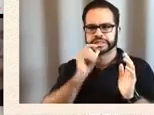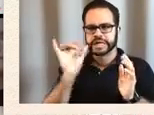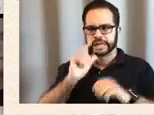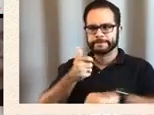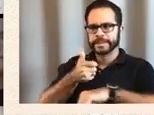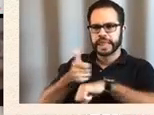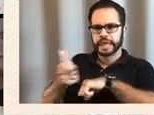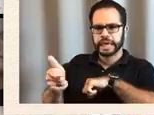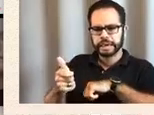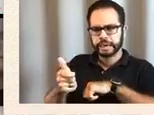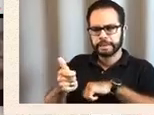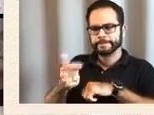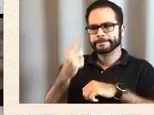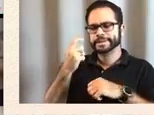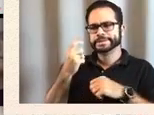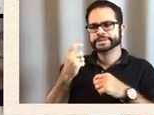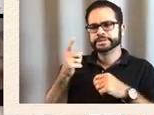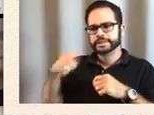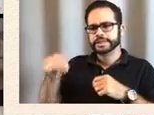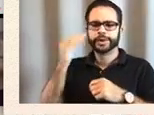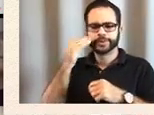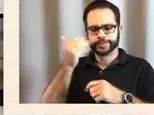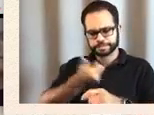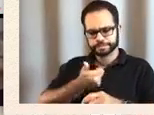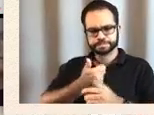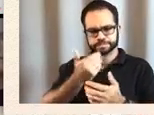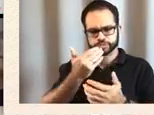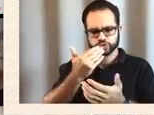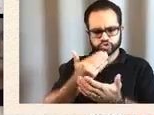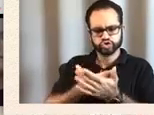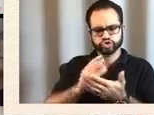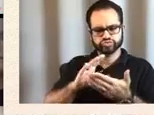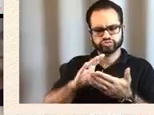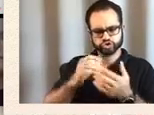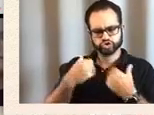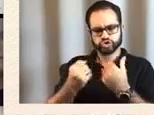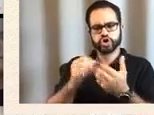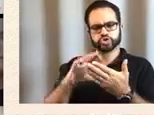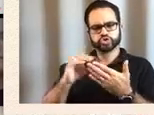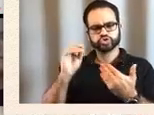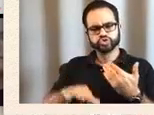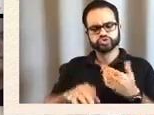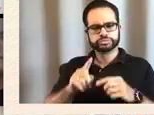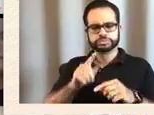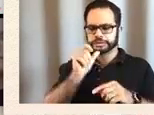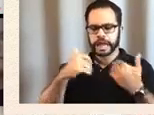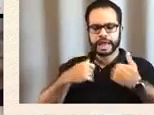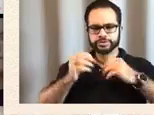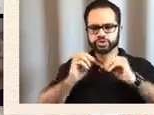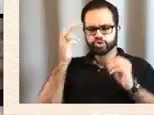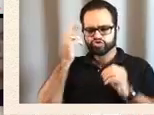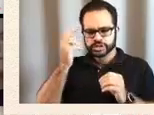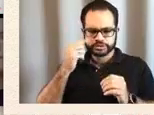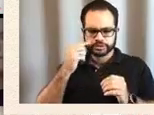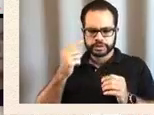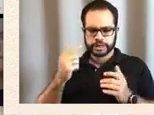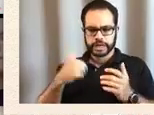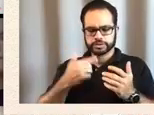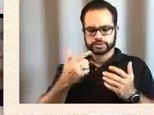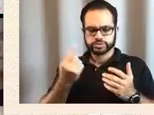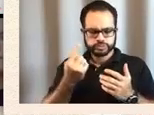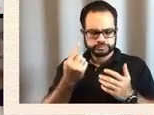because they knew I was a strong student, and they didn't have any reason to suspect I was doing wrong. So,